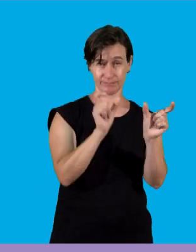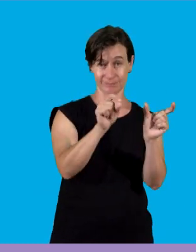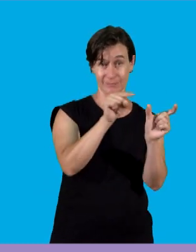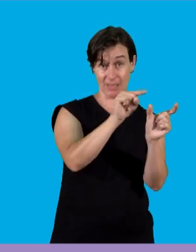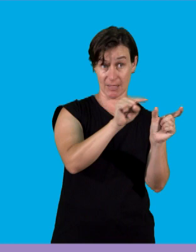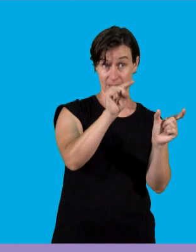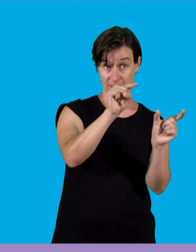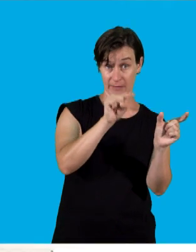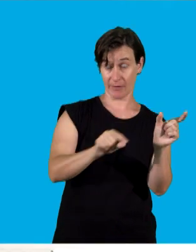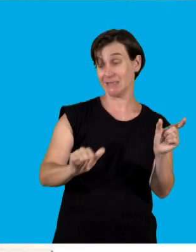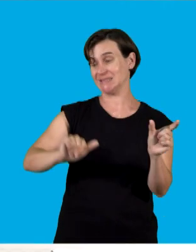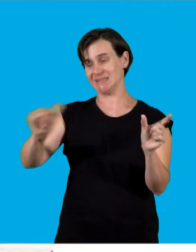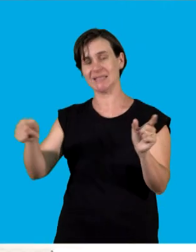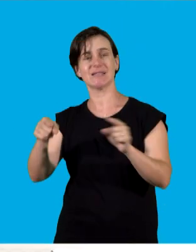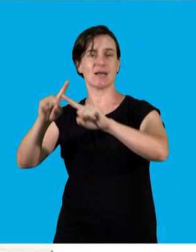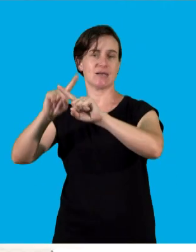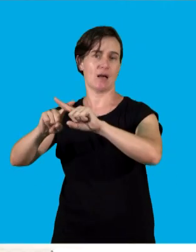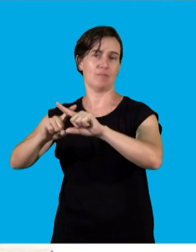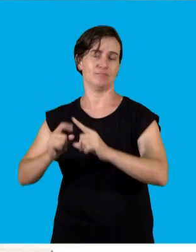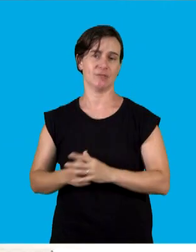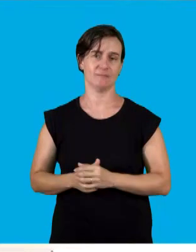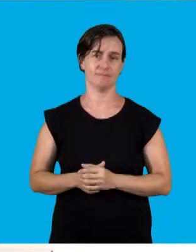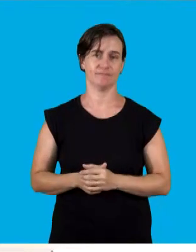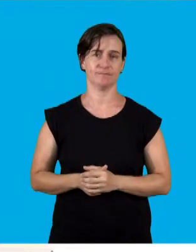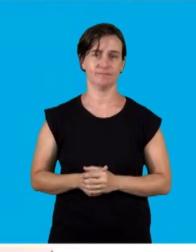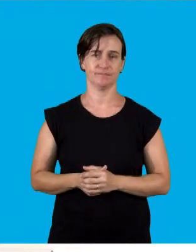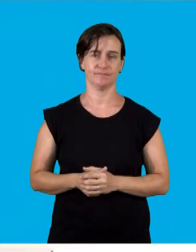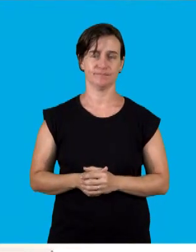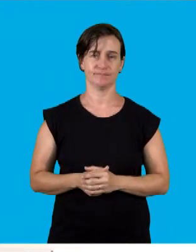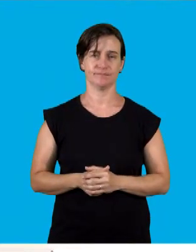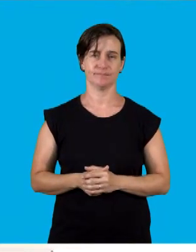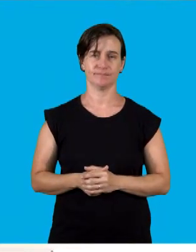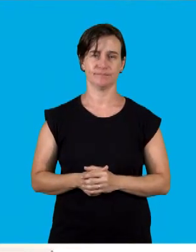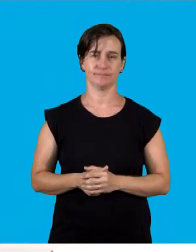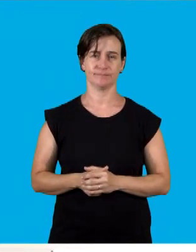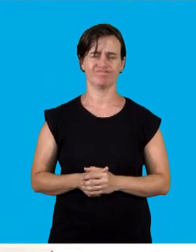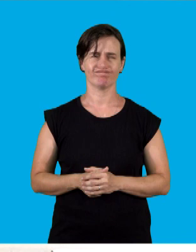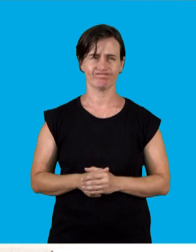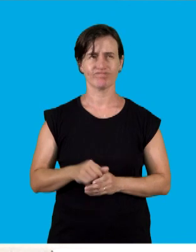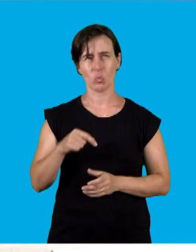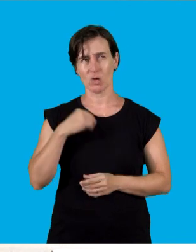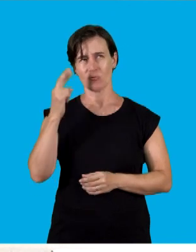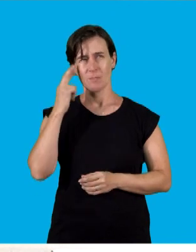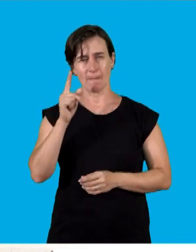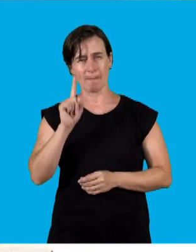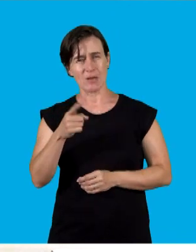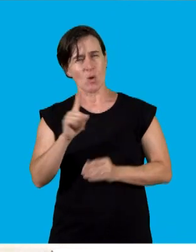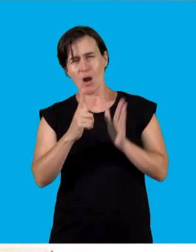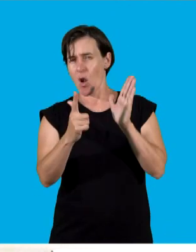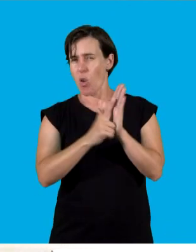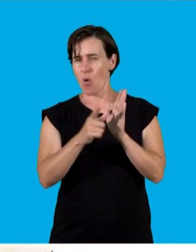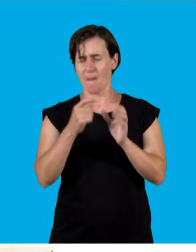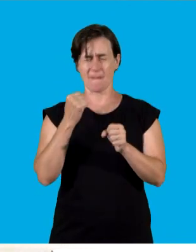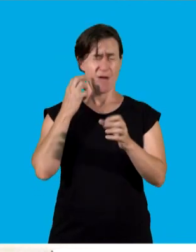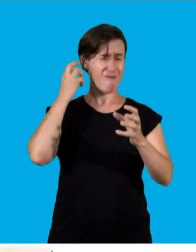divided and the next power is being multiplied. So let's just remember our exponent laws, and we must